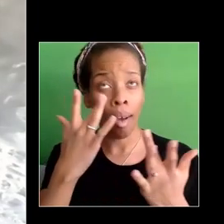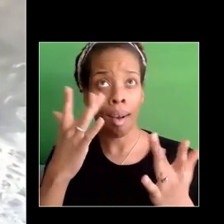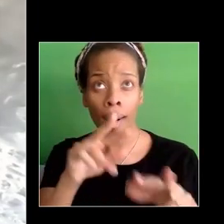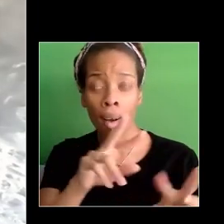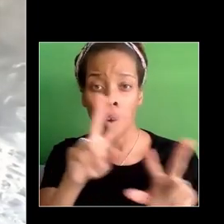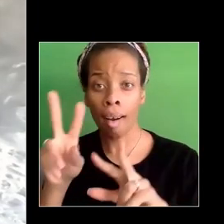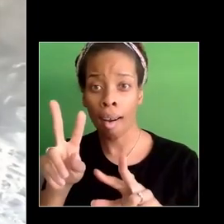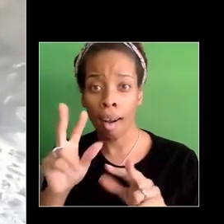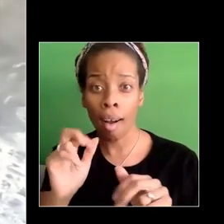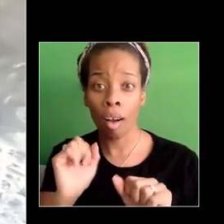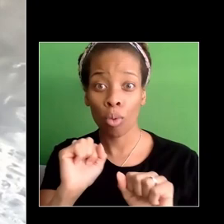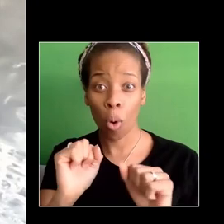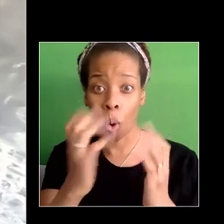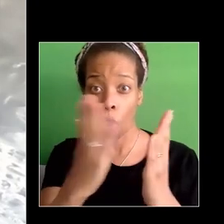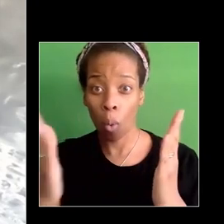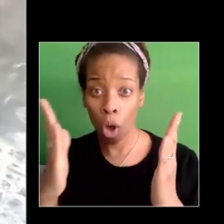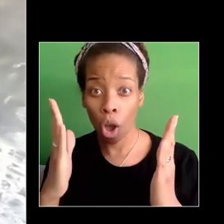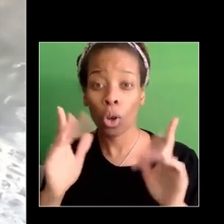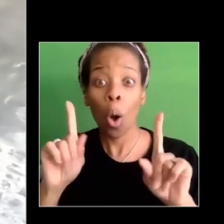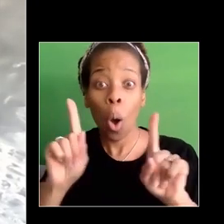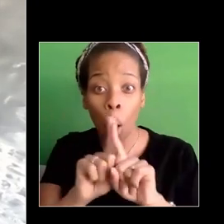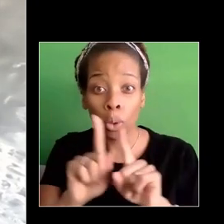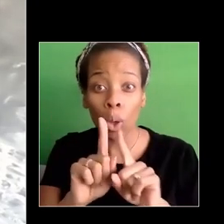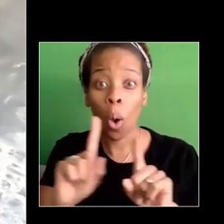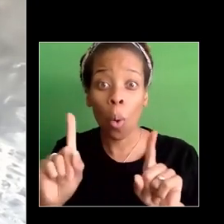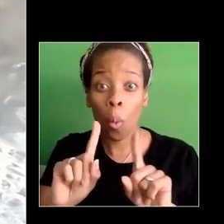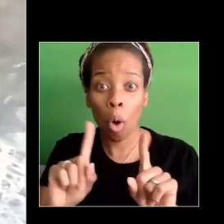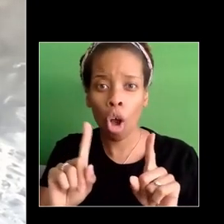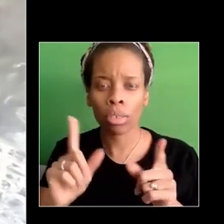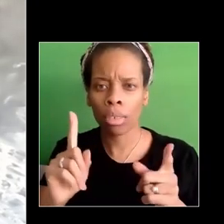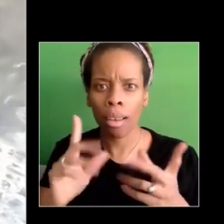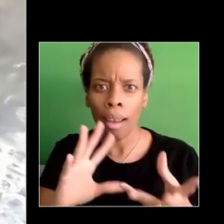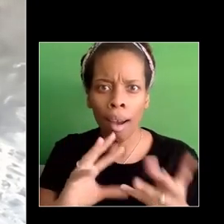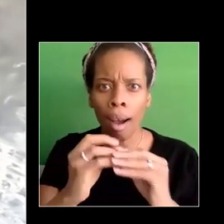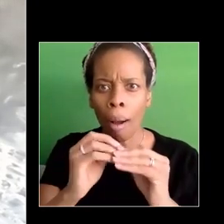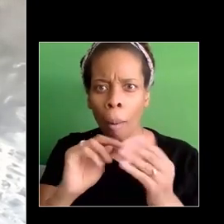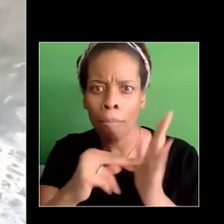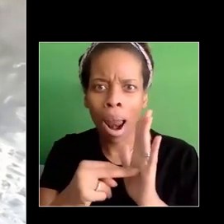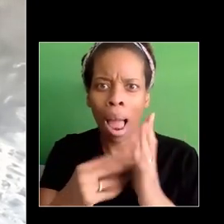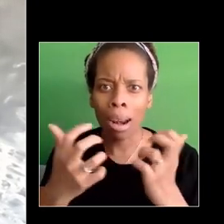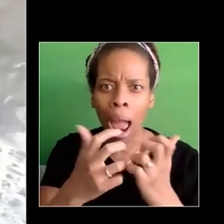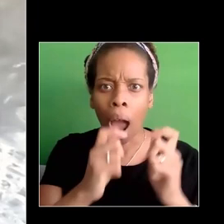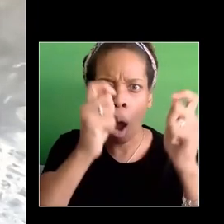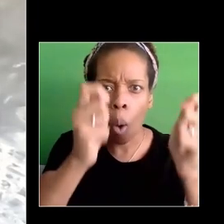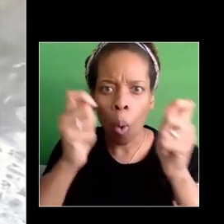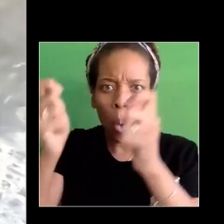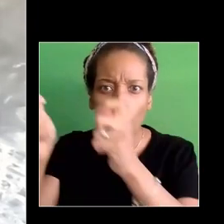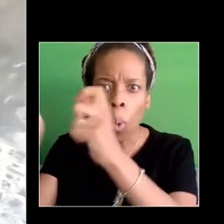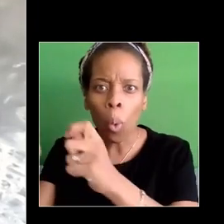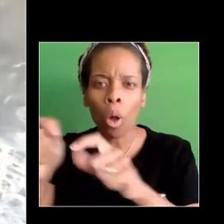more significantly, to engage in the kind of curatorial process, right? As an artist with